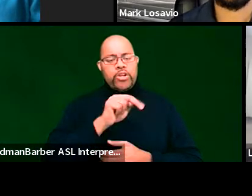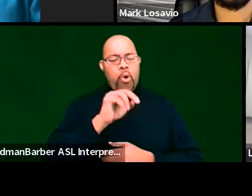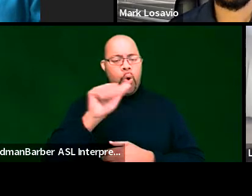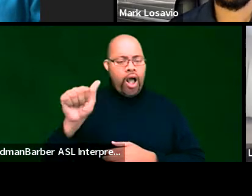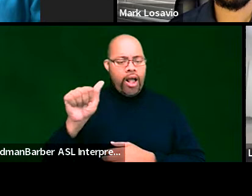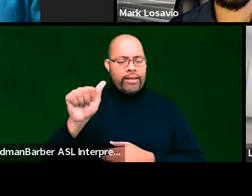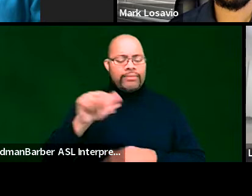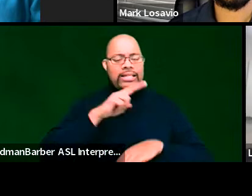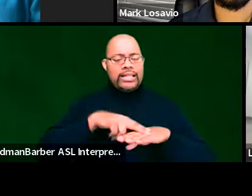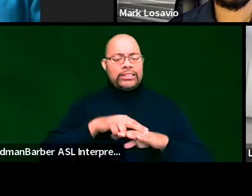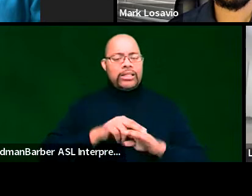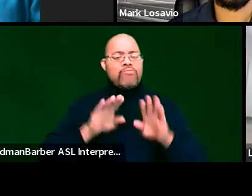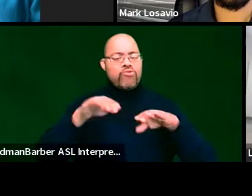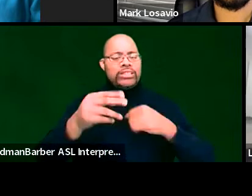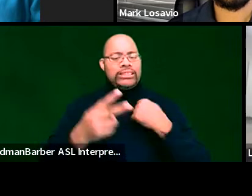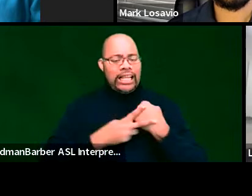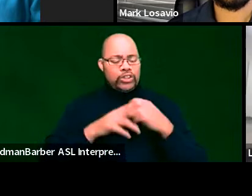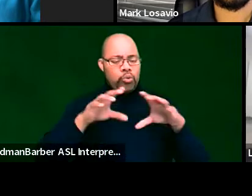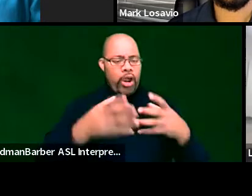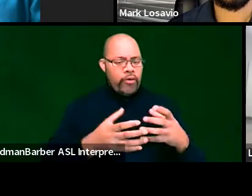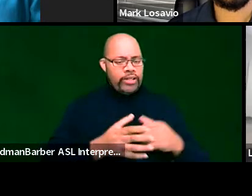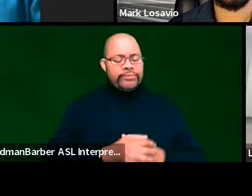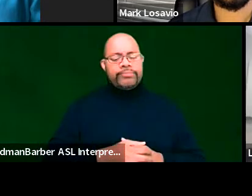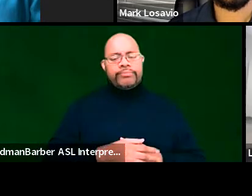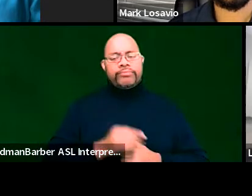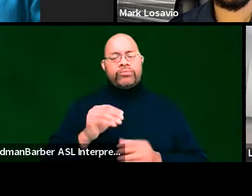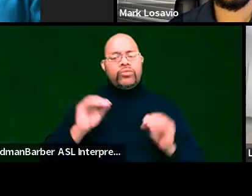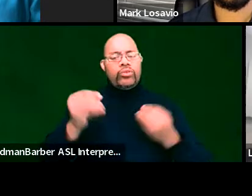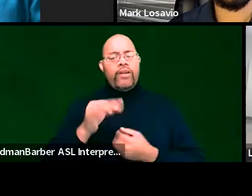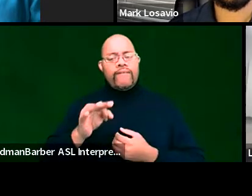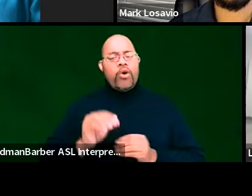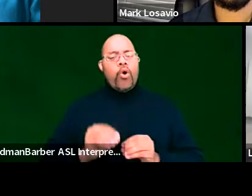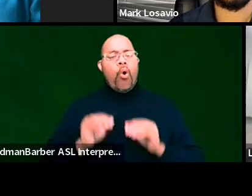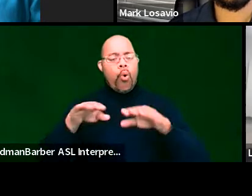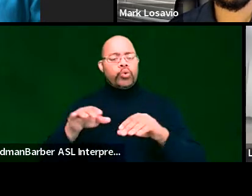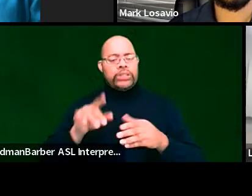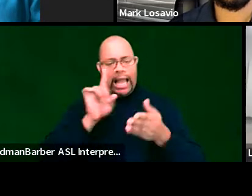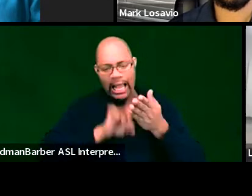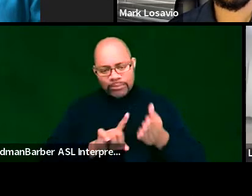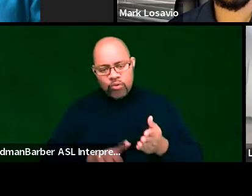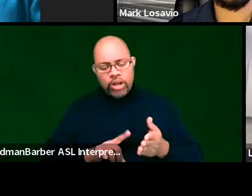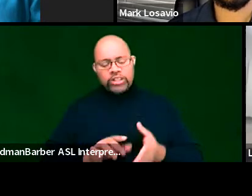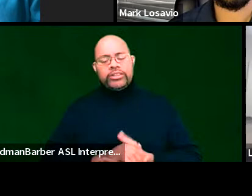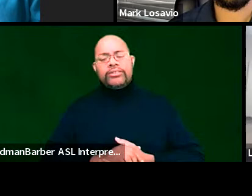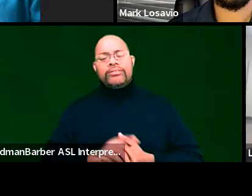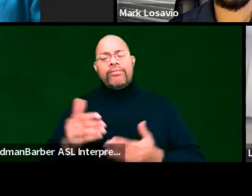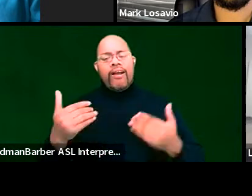NOAA's National Marine Sanctuary and the Office of Ocean Exploration,